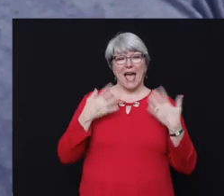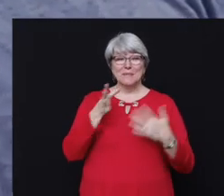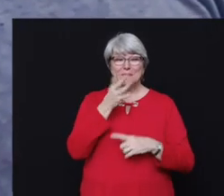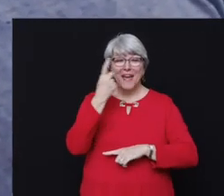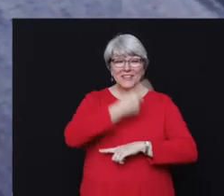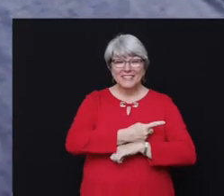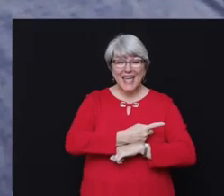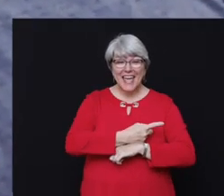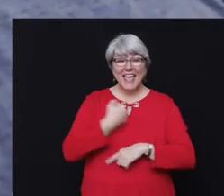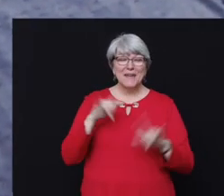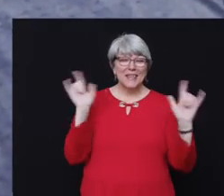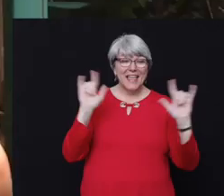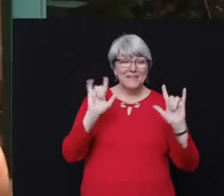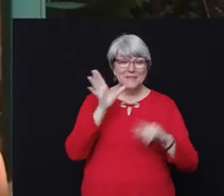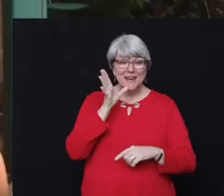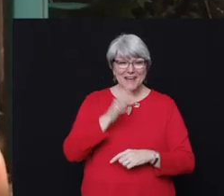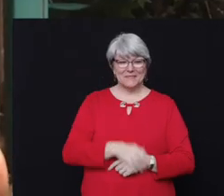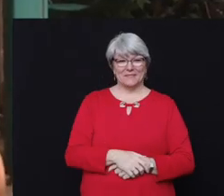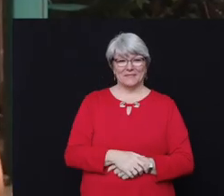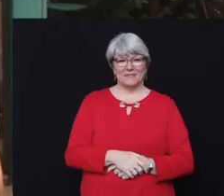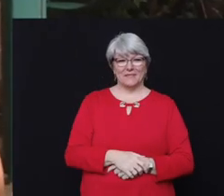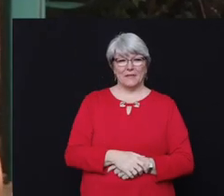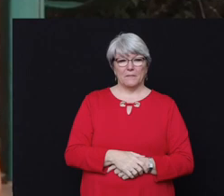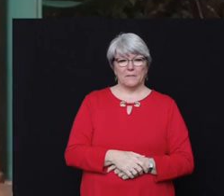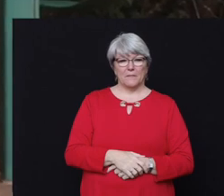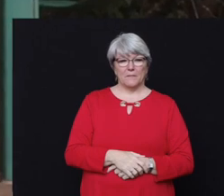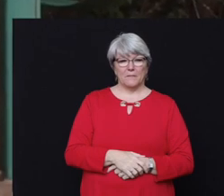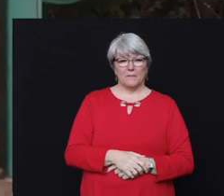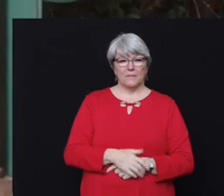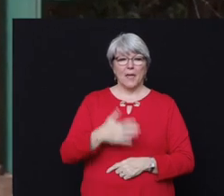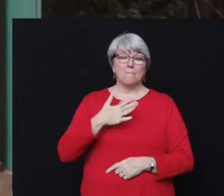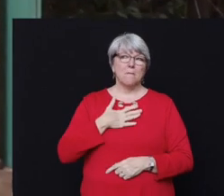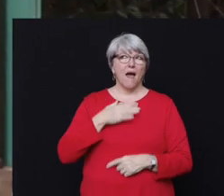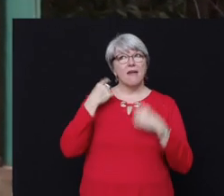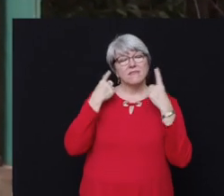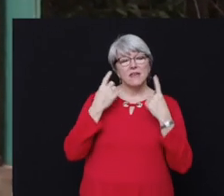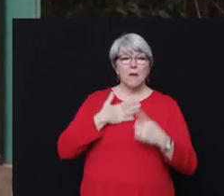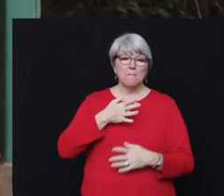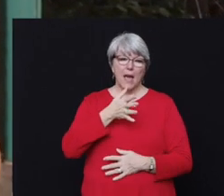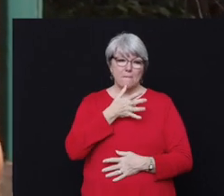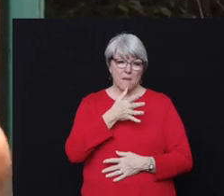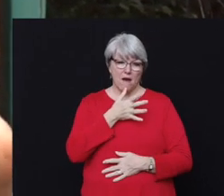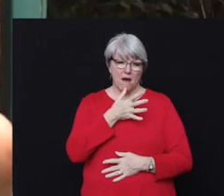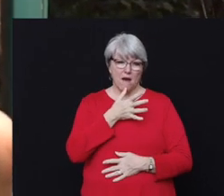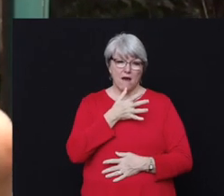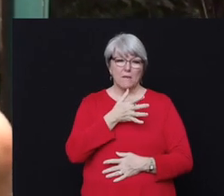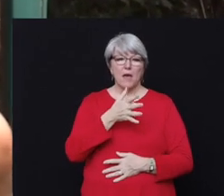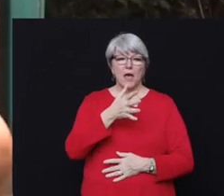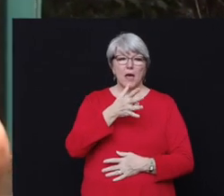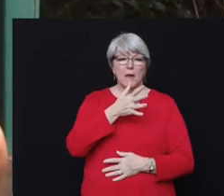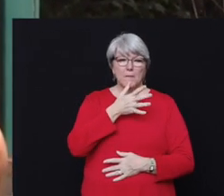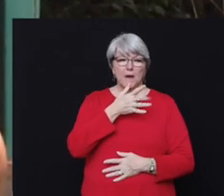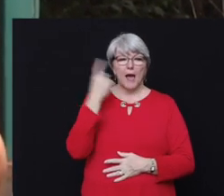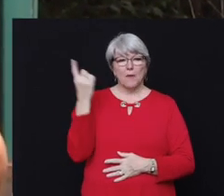Mother's Day. We love you, Mom. My favorite thing about Mom is how yummy she